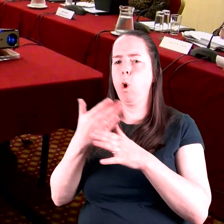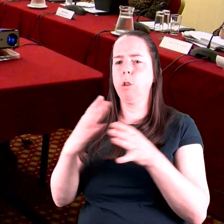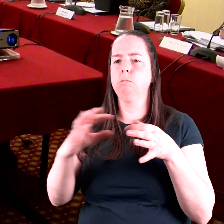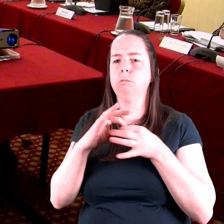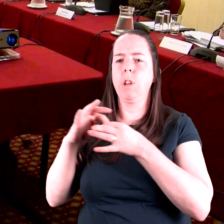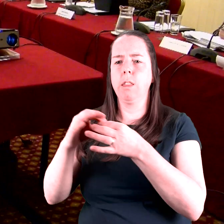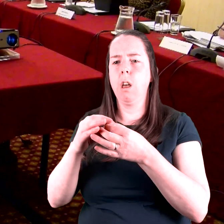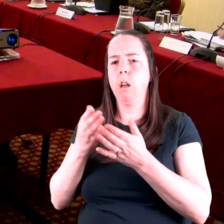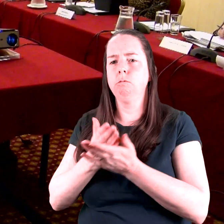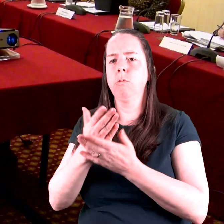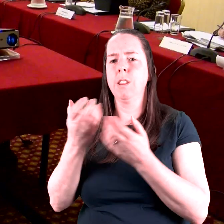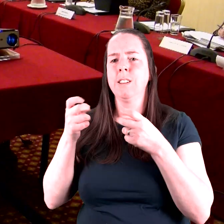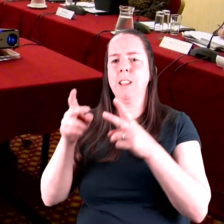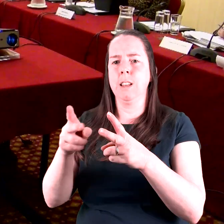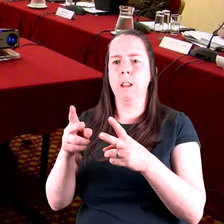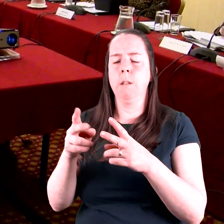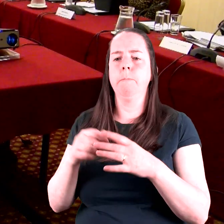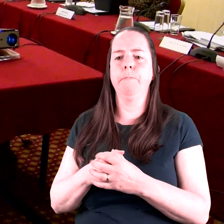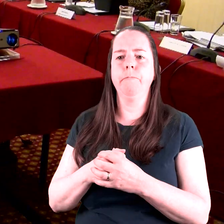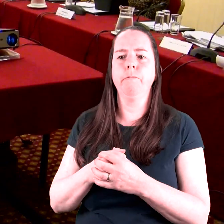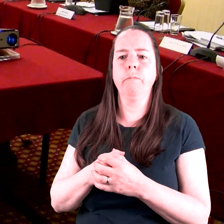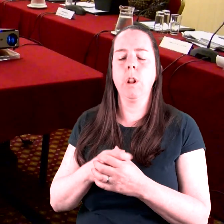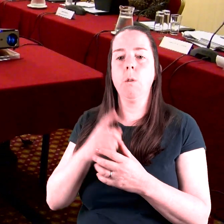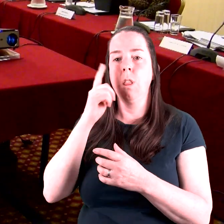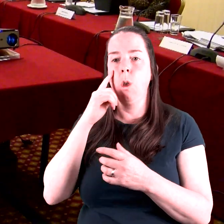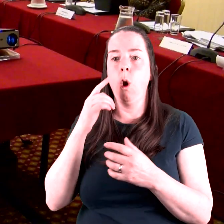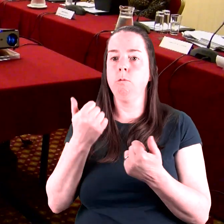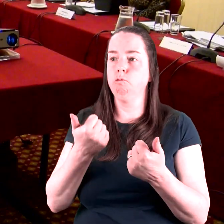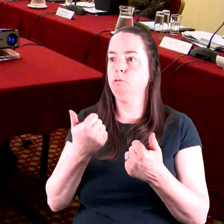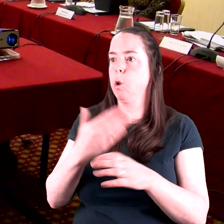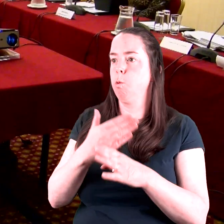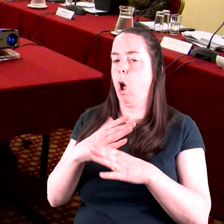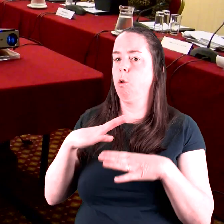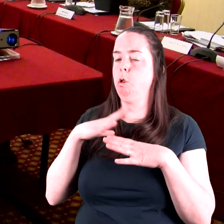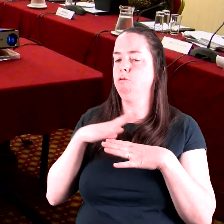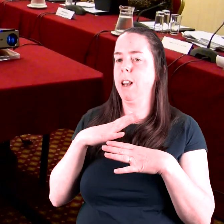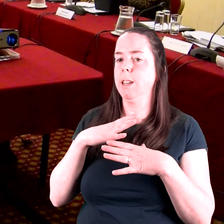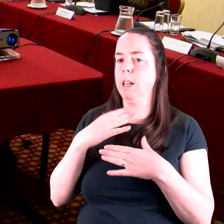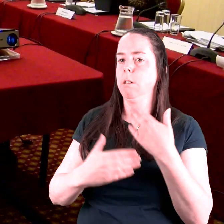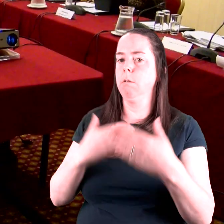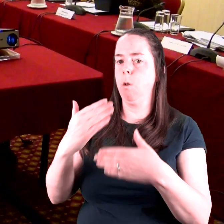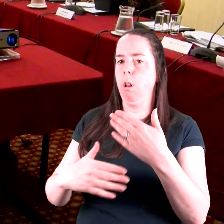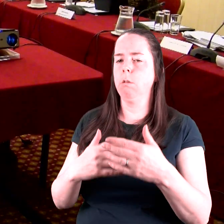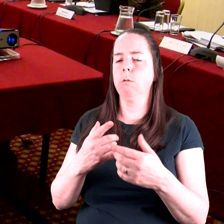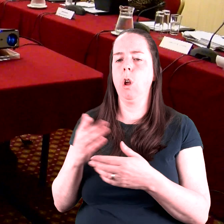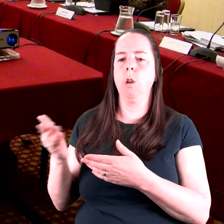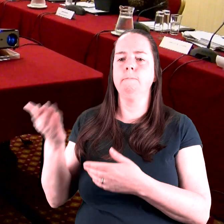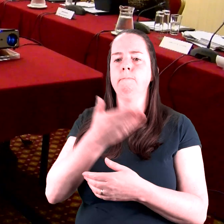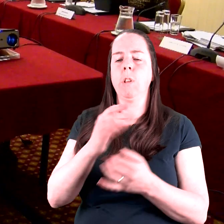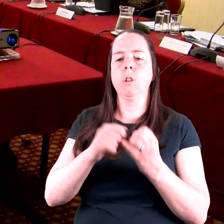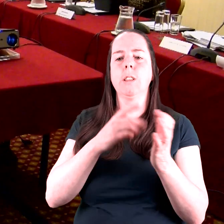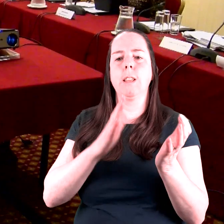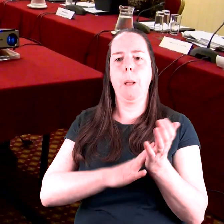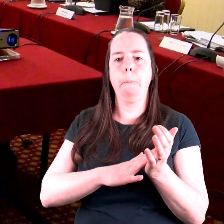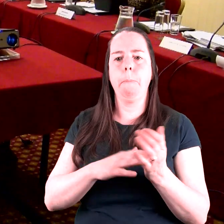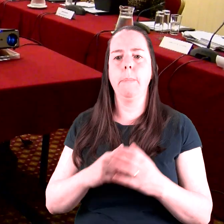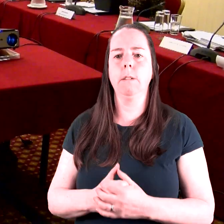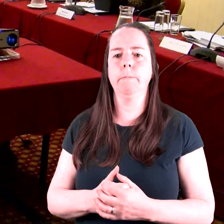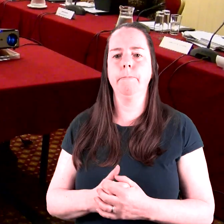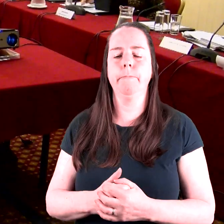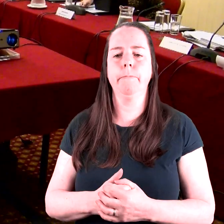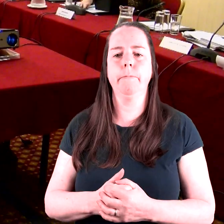of working across the system, which is what we're all about. But we thought there's some really good work already going on. So over to you,